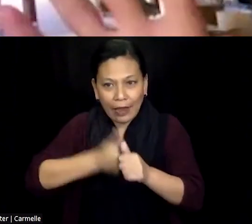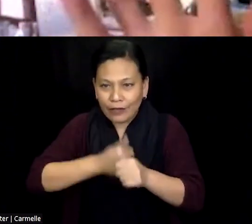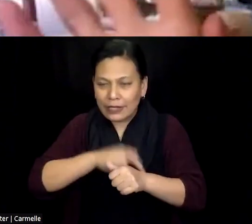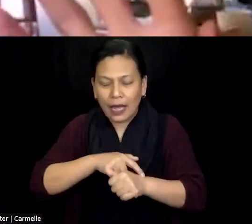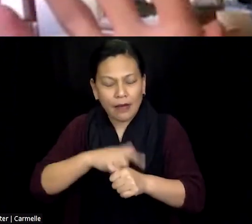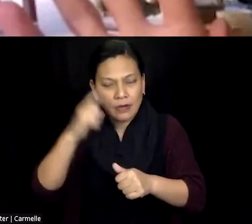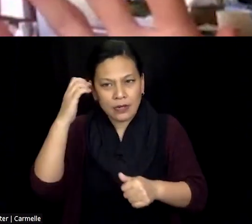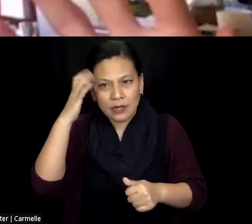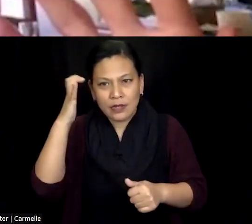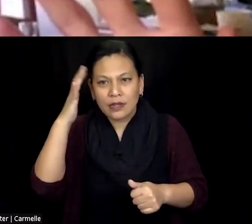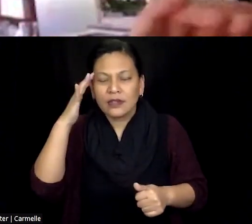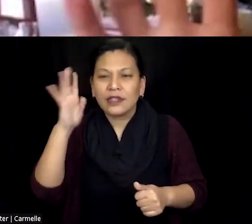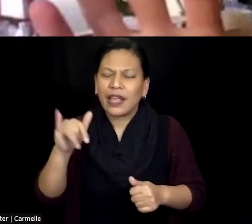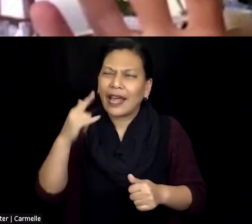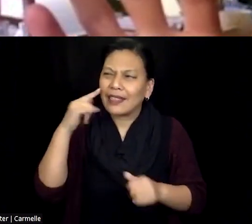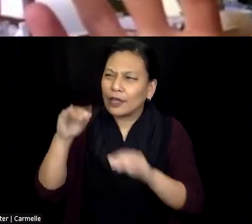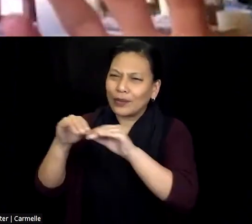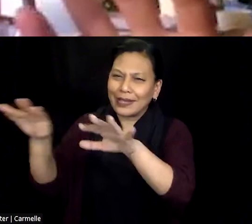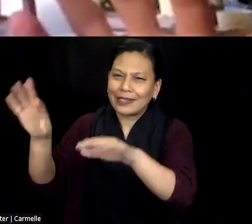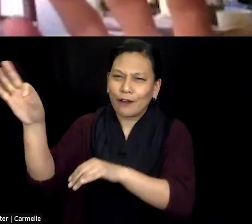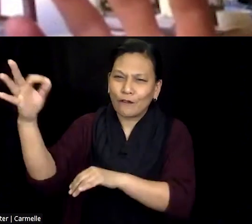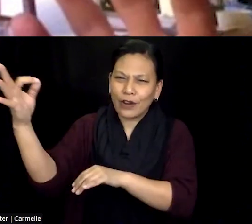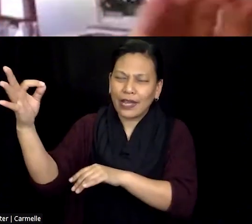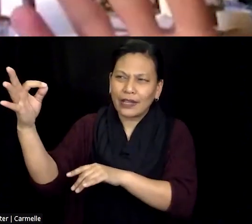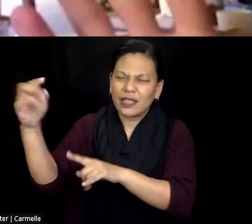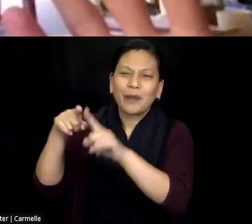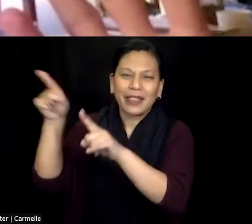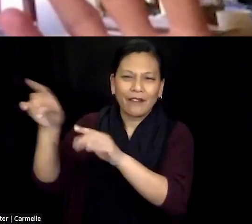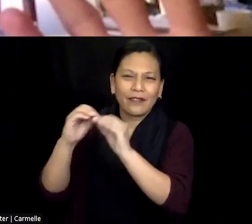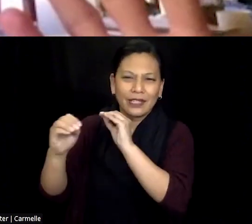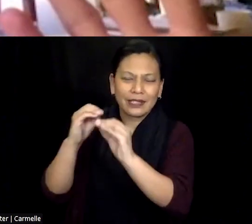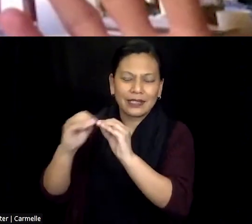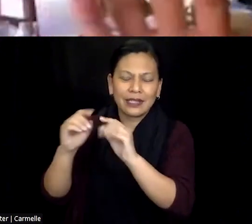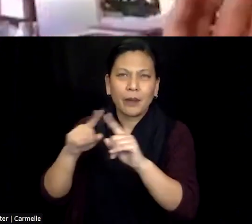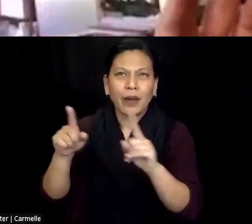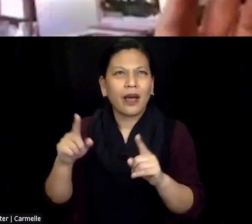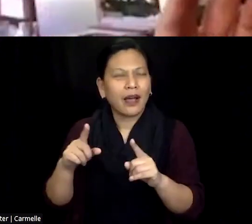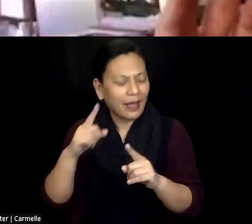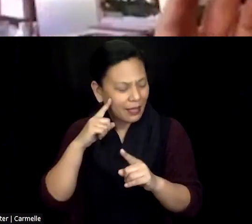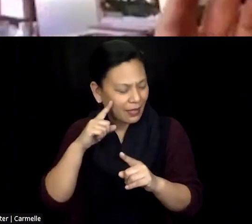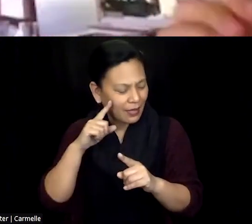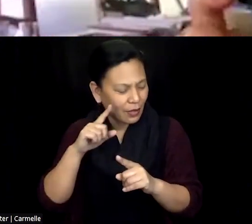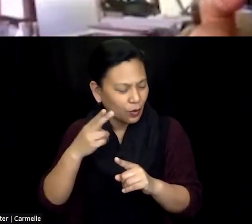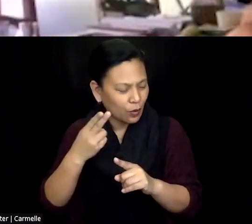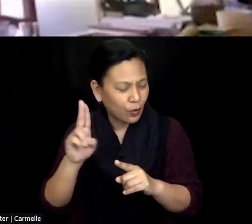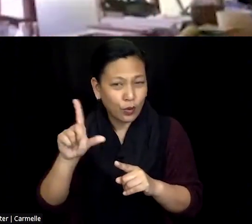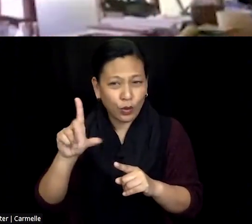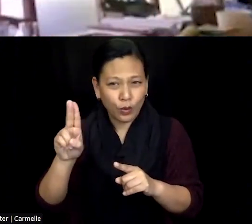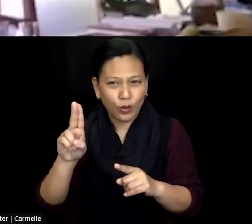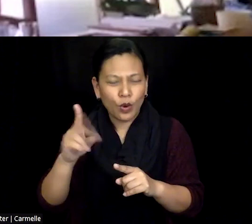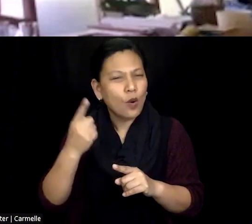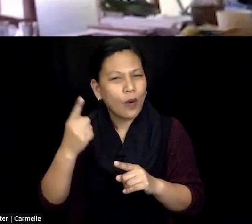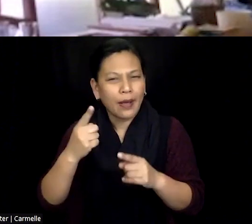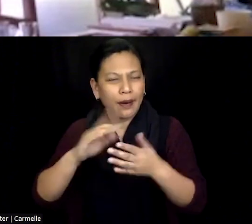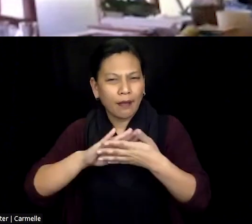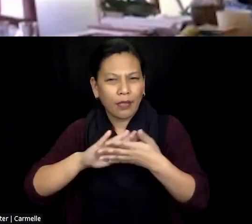went out in France where it was fixed. And I think it went out somewhere else where it was fixed. So it's like, I don't feel so bad. But when I think it's on Hulu, there's like this one small